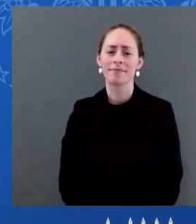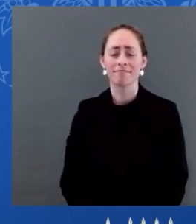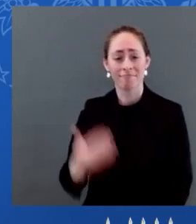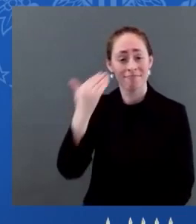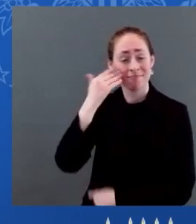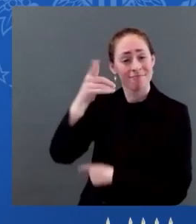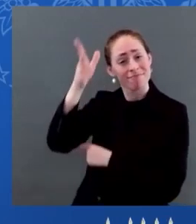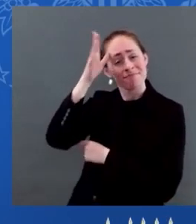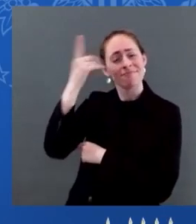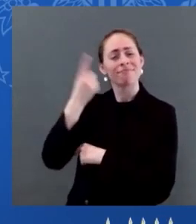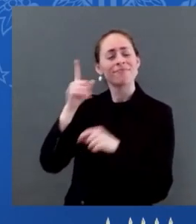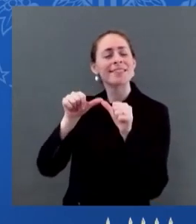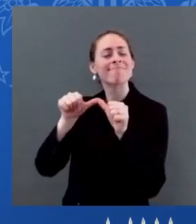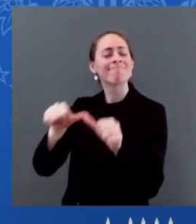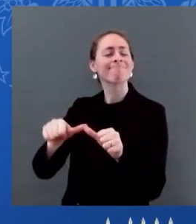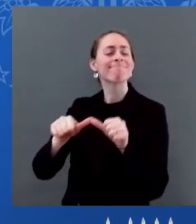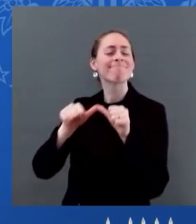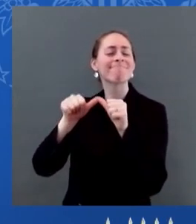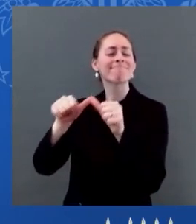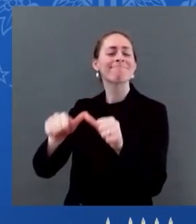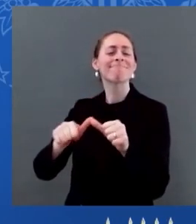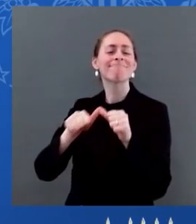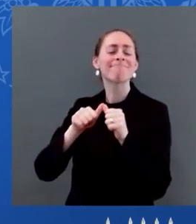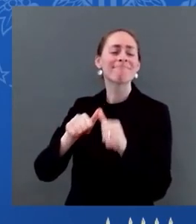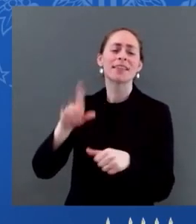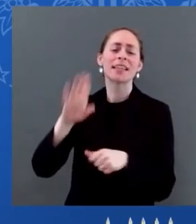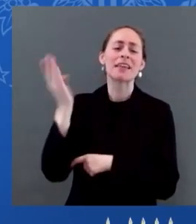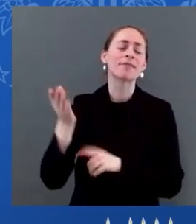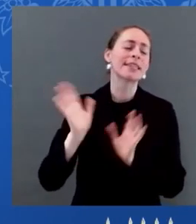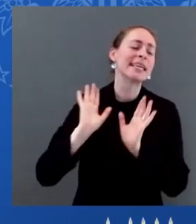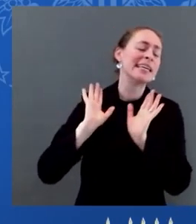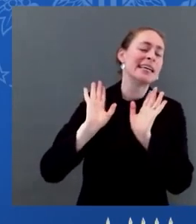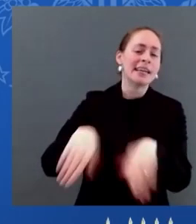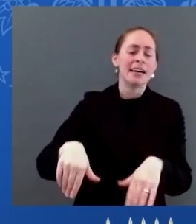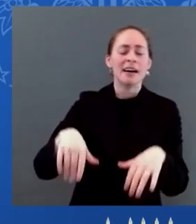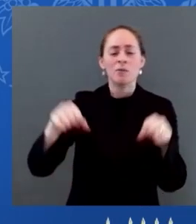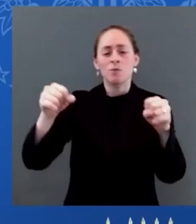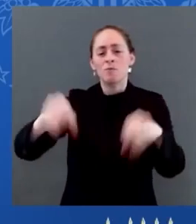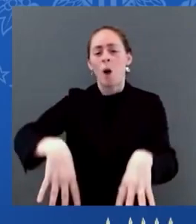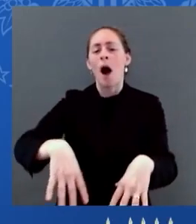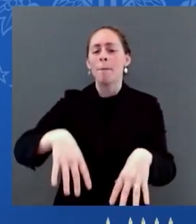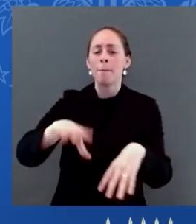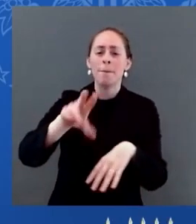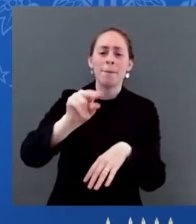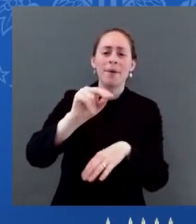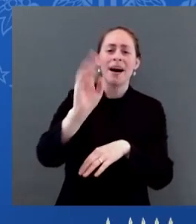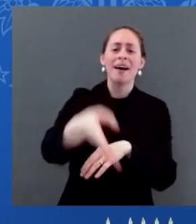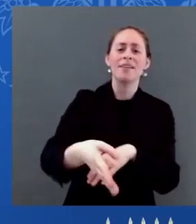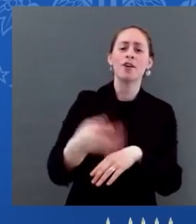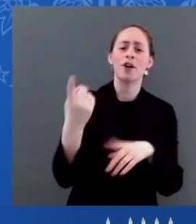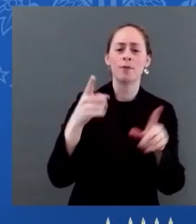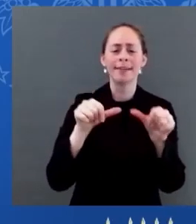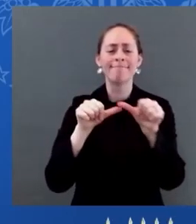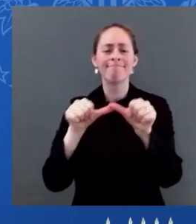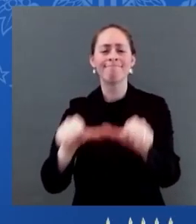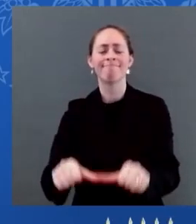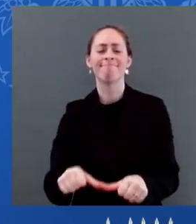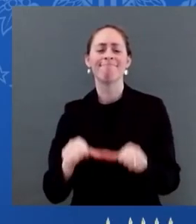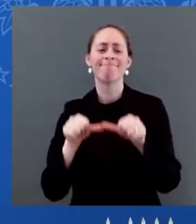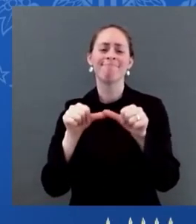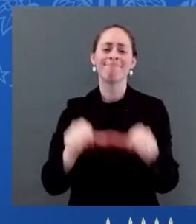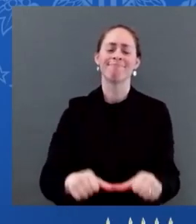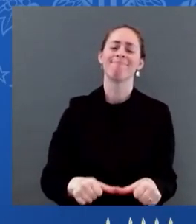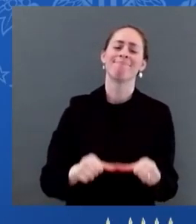ourselves, and he lived with the conviction that doing the right thing, even when others don't, will lead to